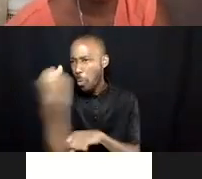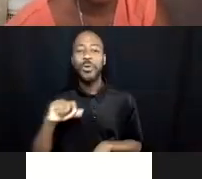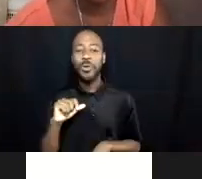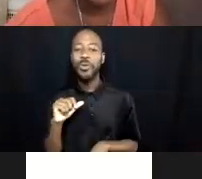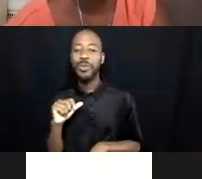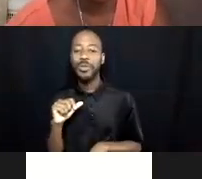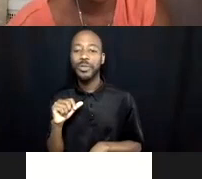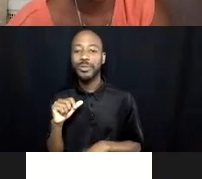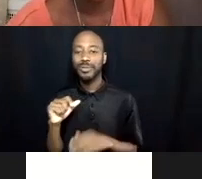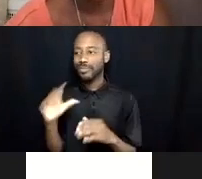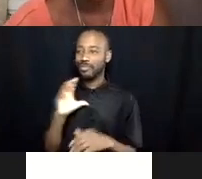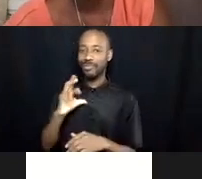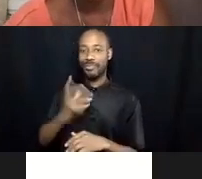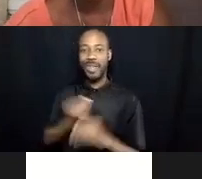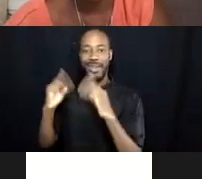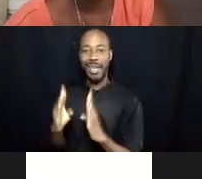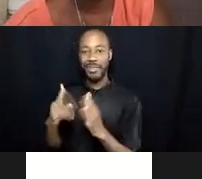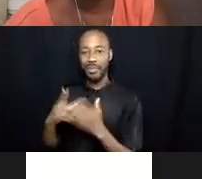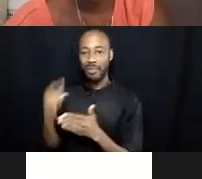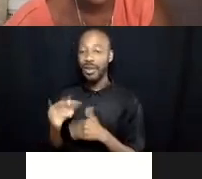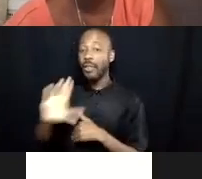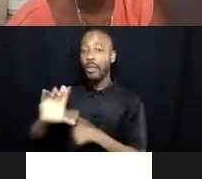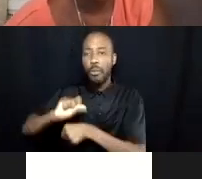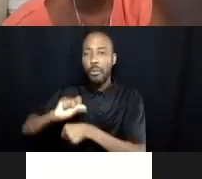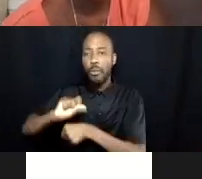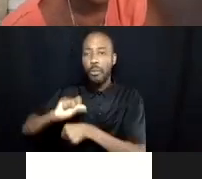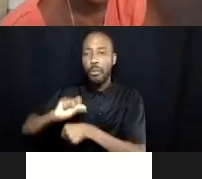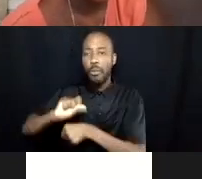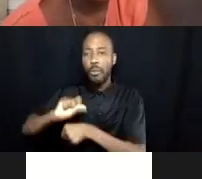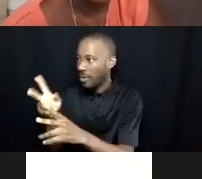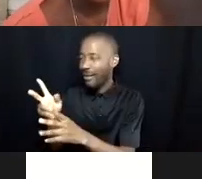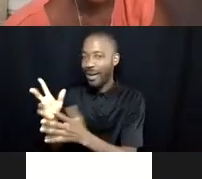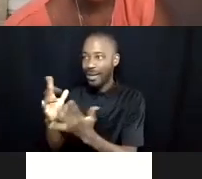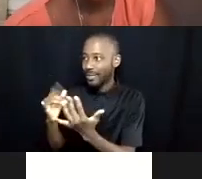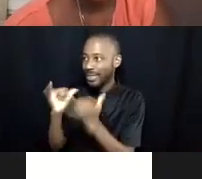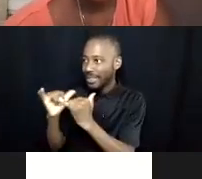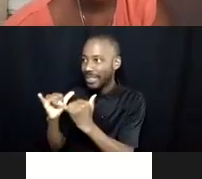model our work after, especially if and as we get more funds in.